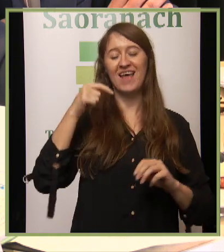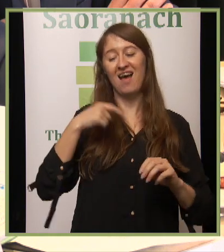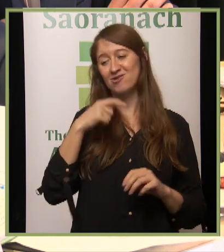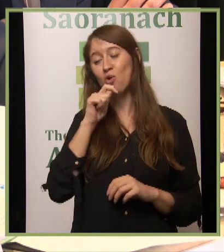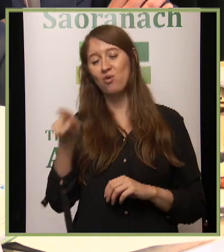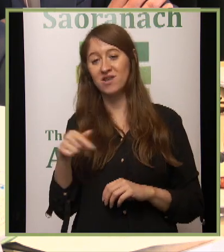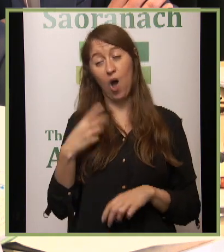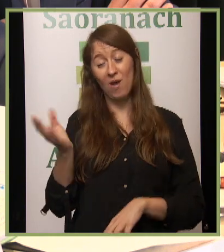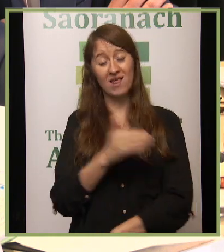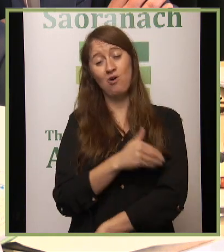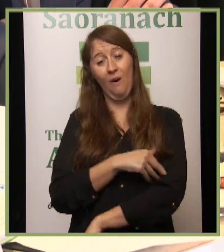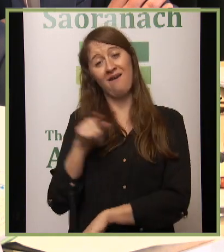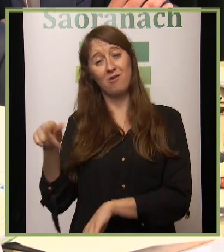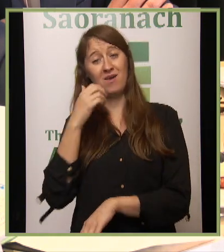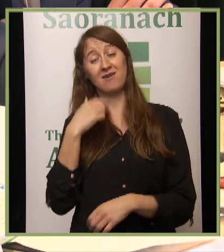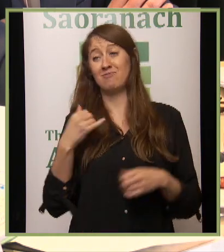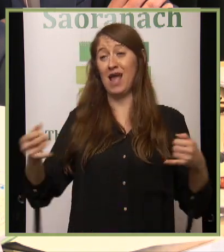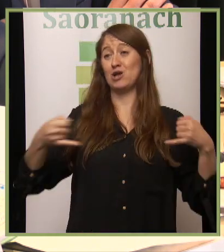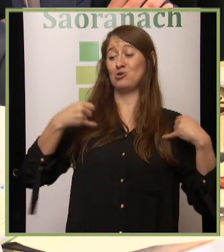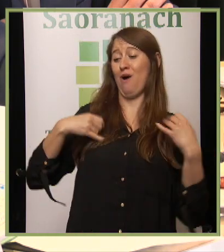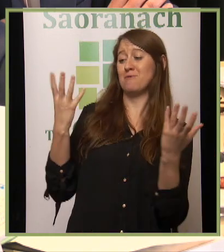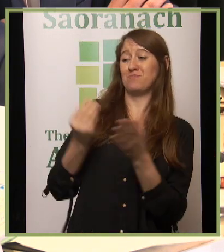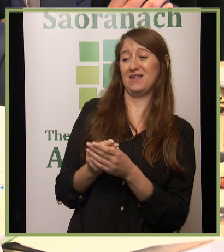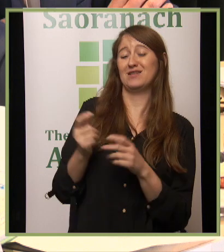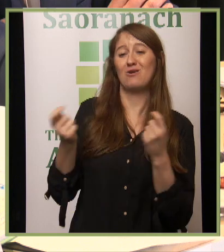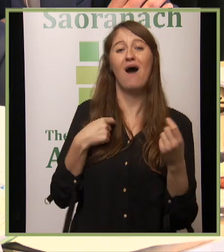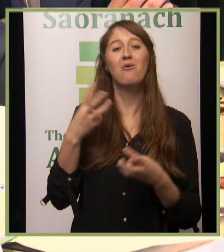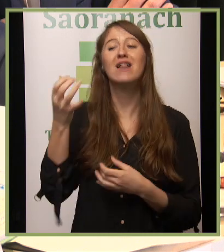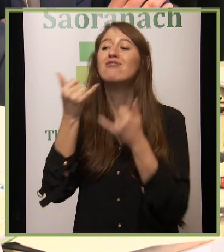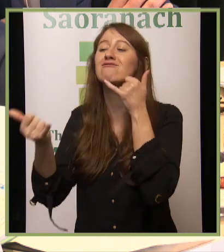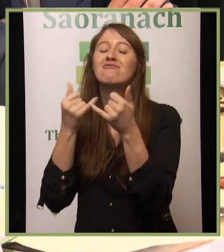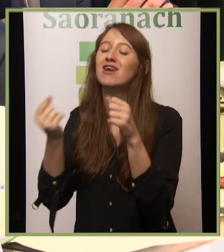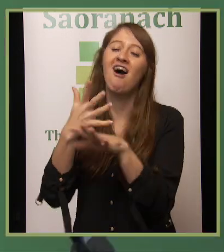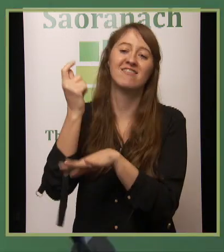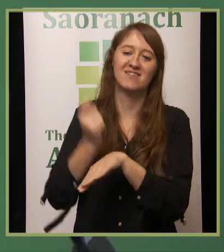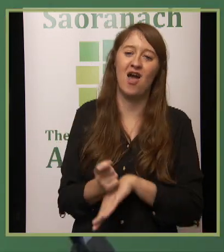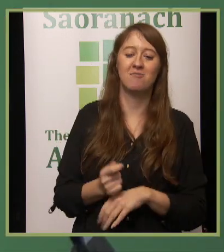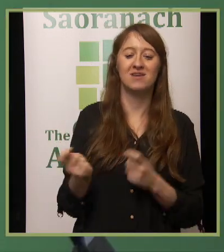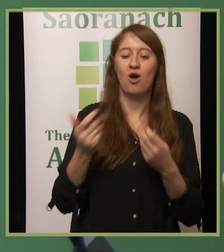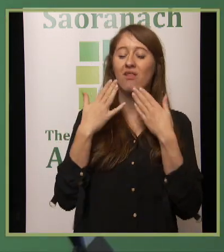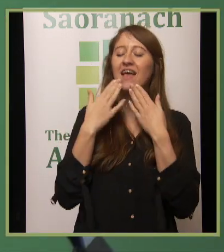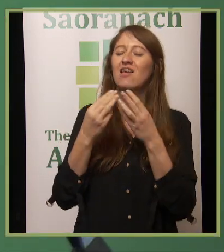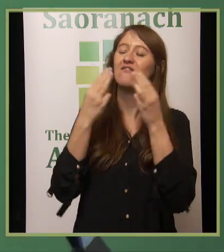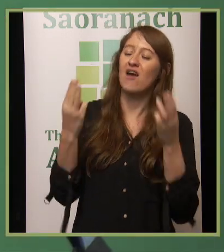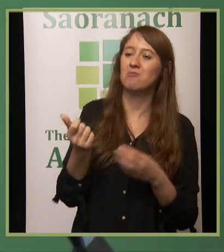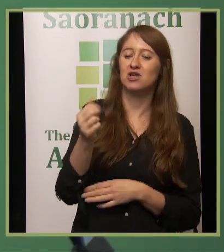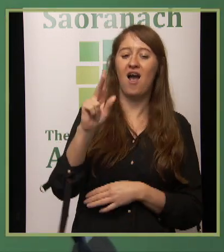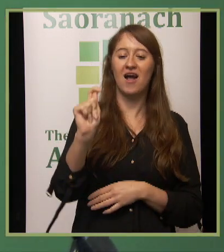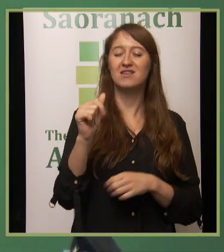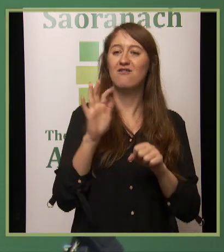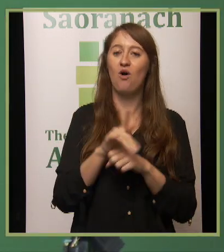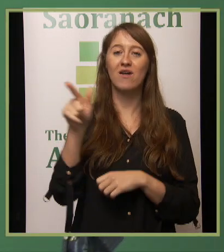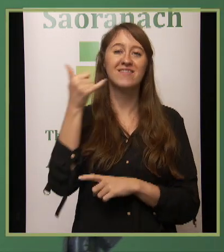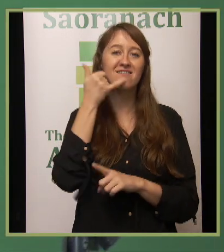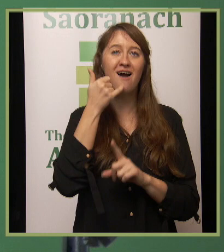I've enjoyed your company too much, and I'm going to be calling you all of the time. Is that okay? So thank you, Art, for that phone call while I